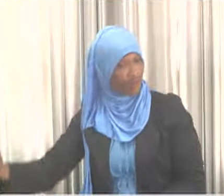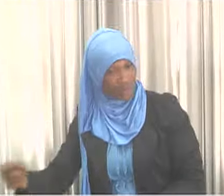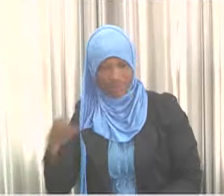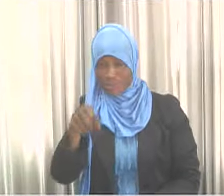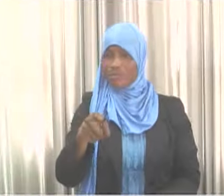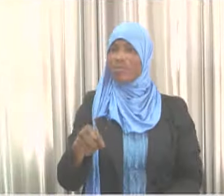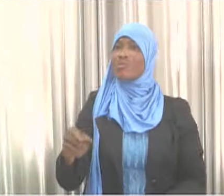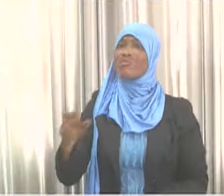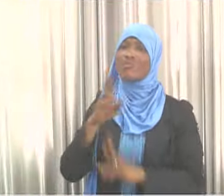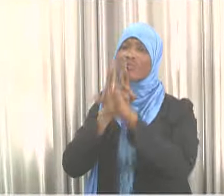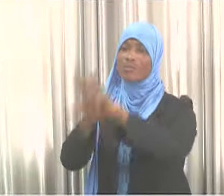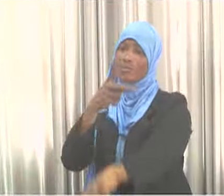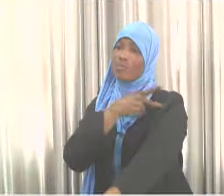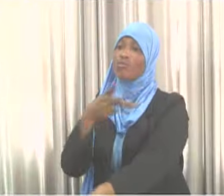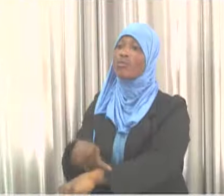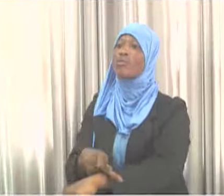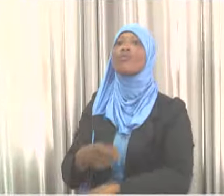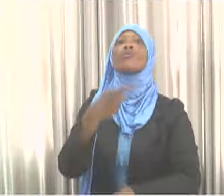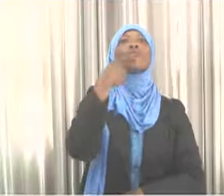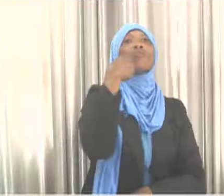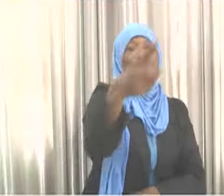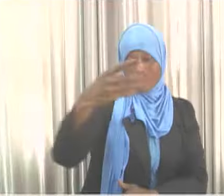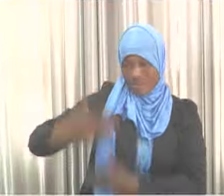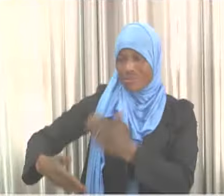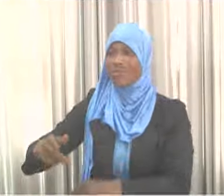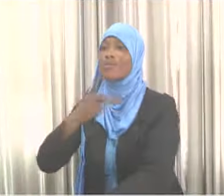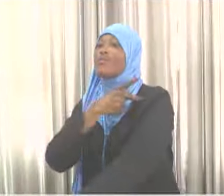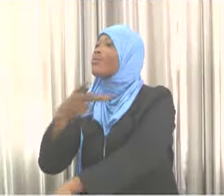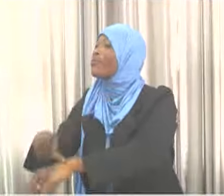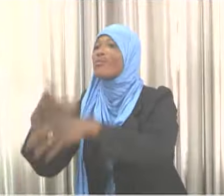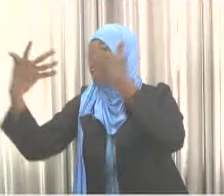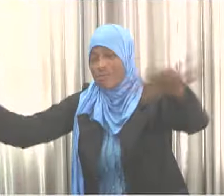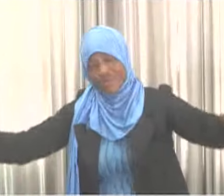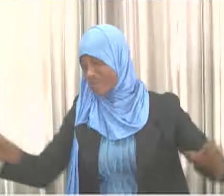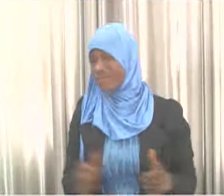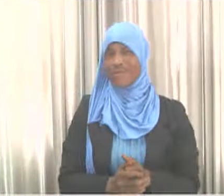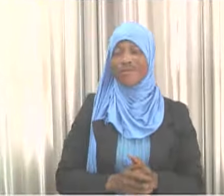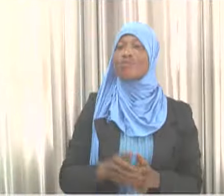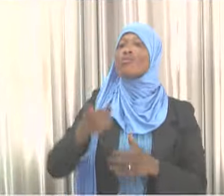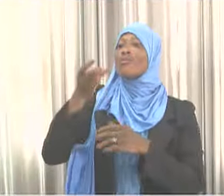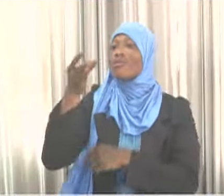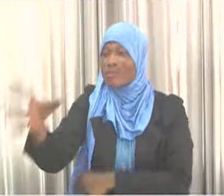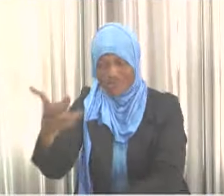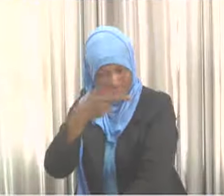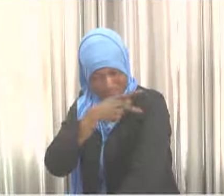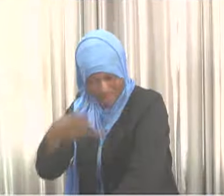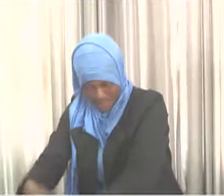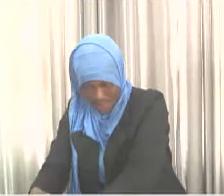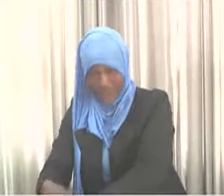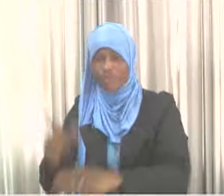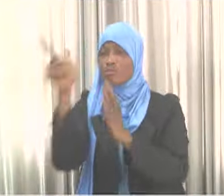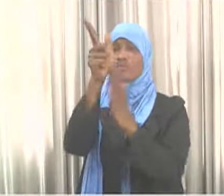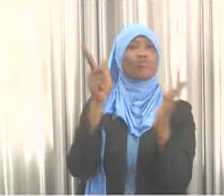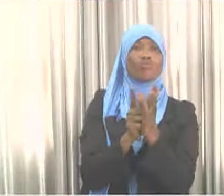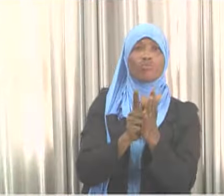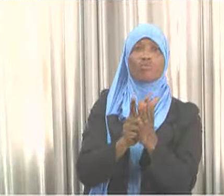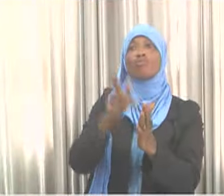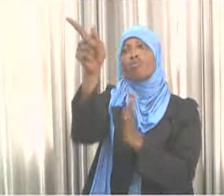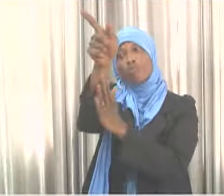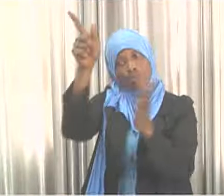don't done. Tell your neighbor, say Ansabele don't done. Where you keep picking bele? The law they jail you, not so we they jail you, not the